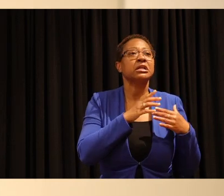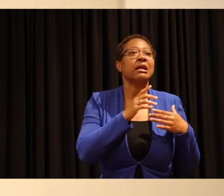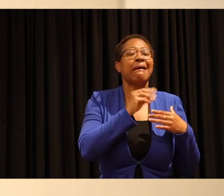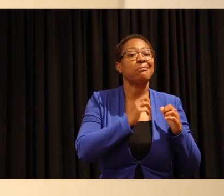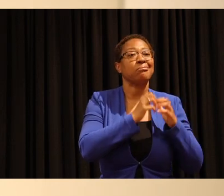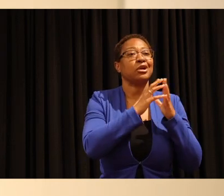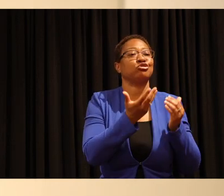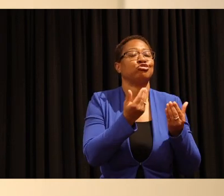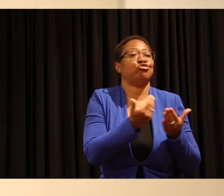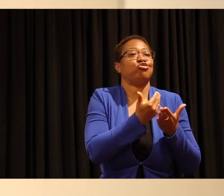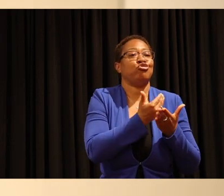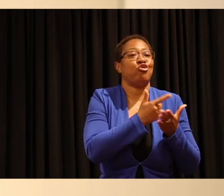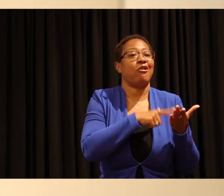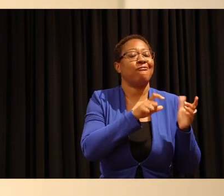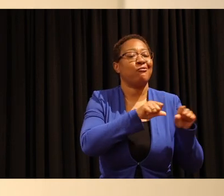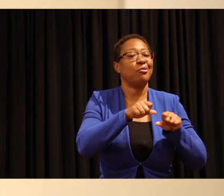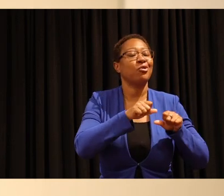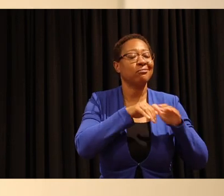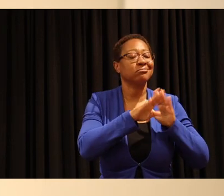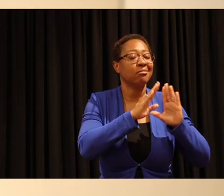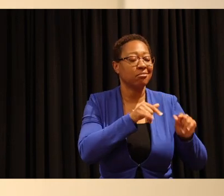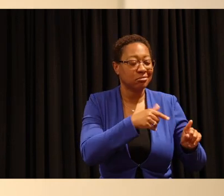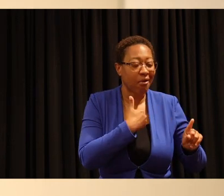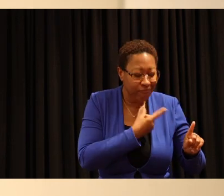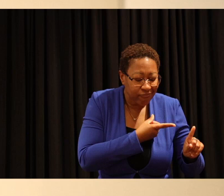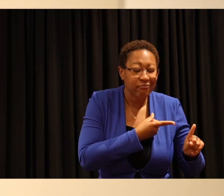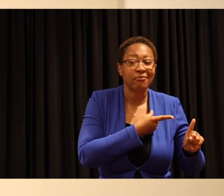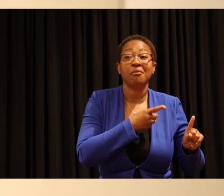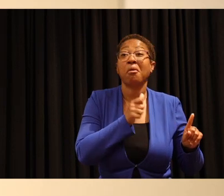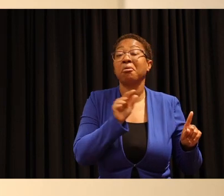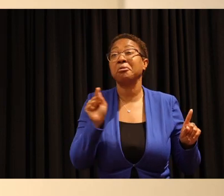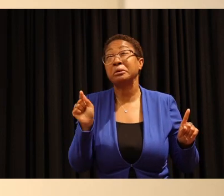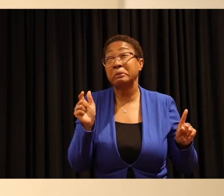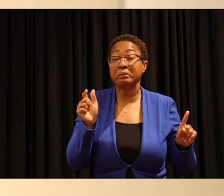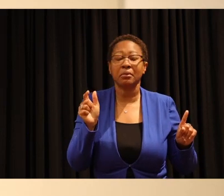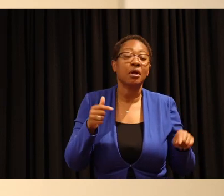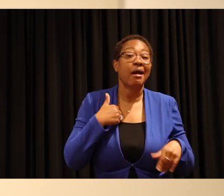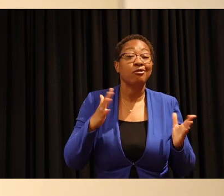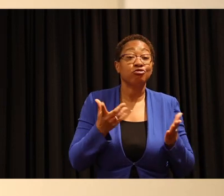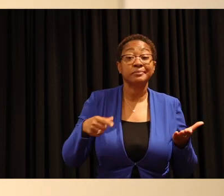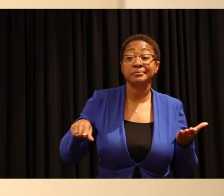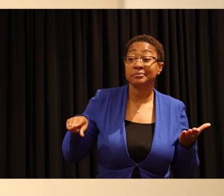building new affordable housing. And I definitely would encourage